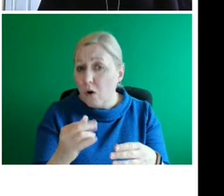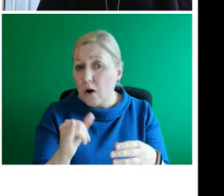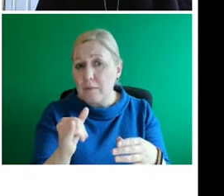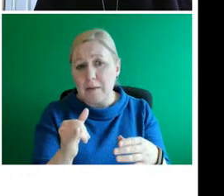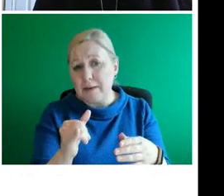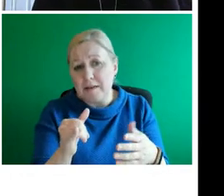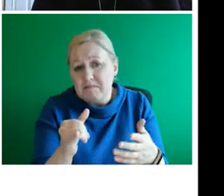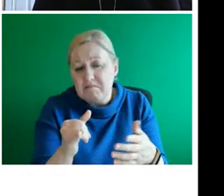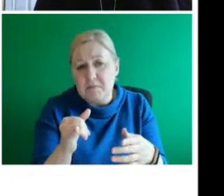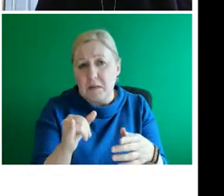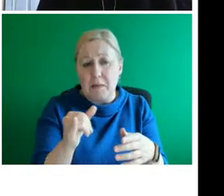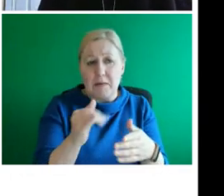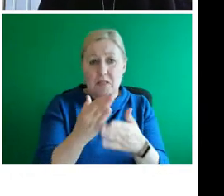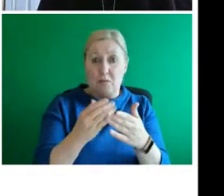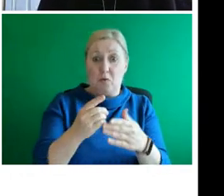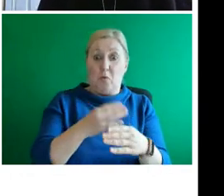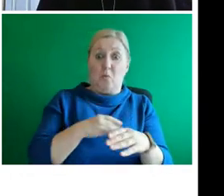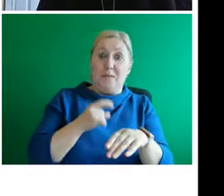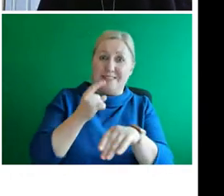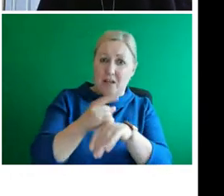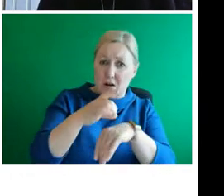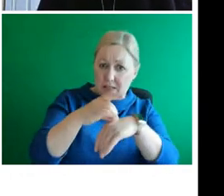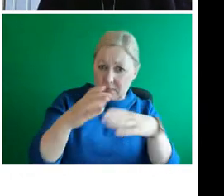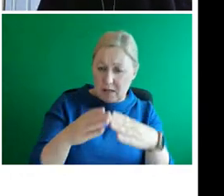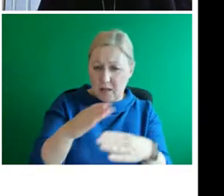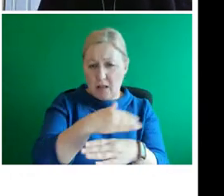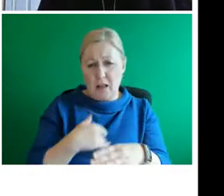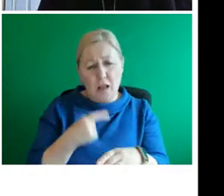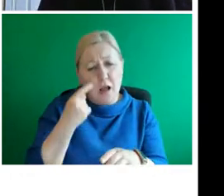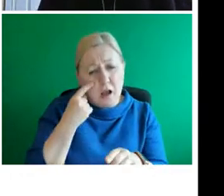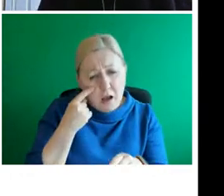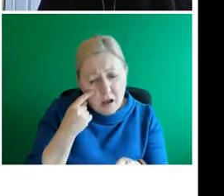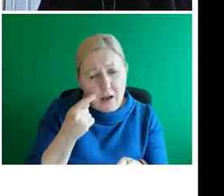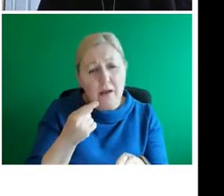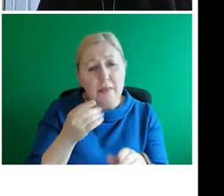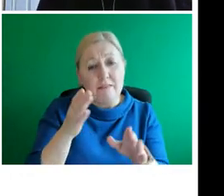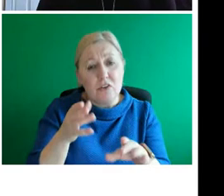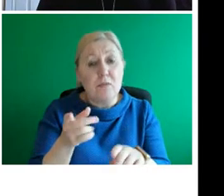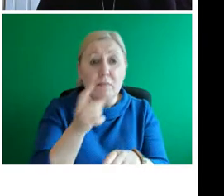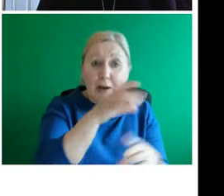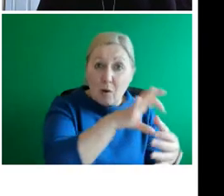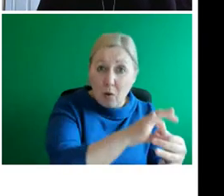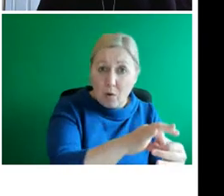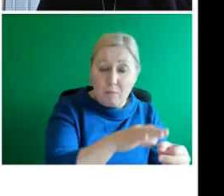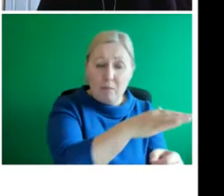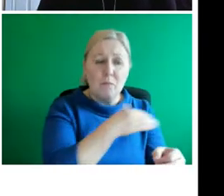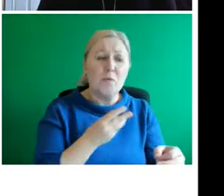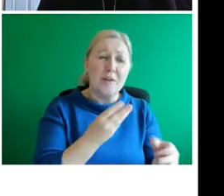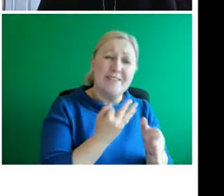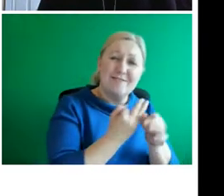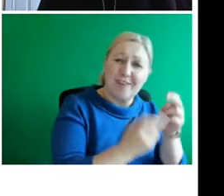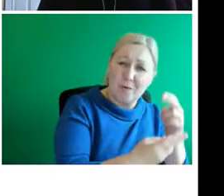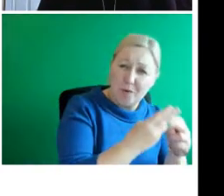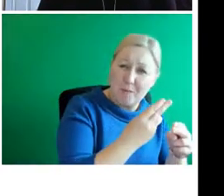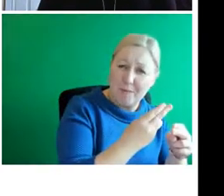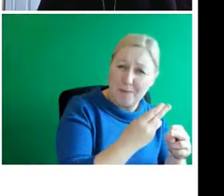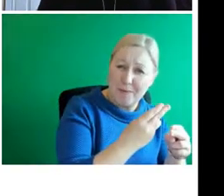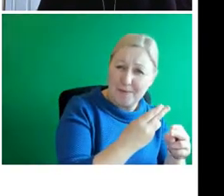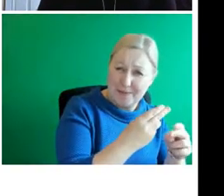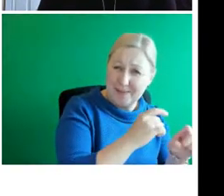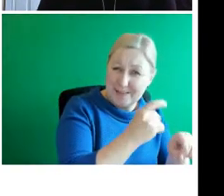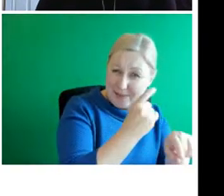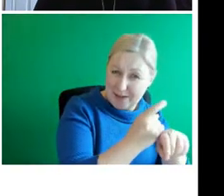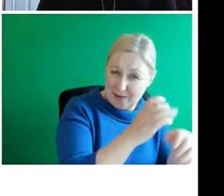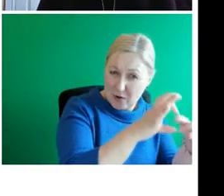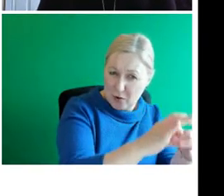consult in hospital, we might follow up then afterwards in the community. So what kinds of referrals do we get then? If we